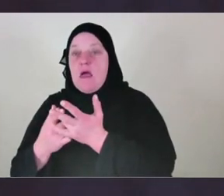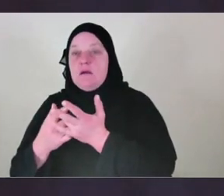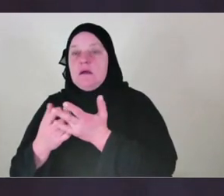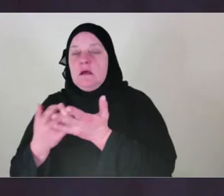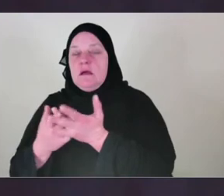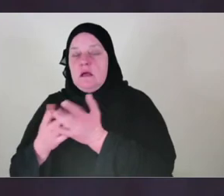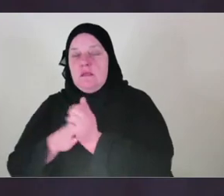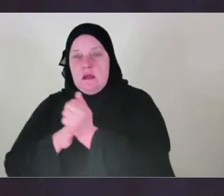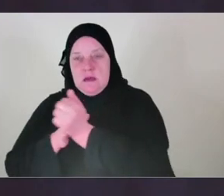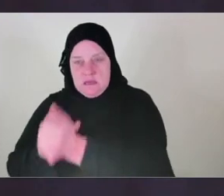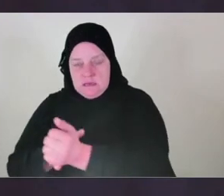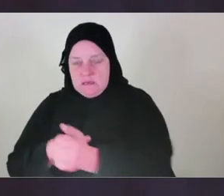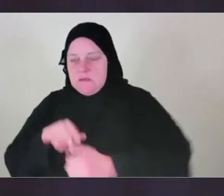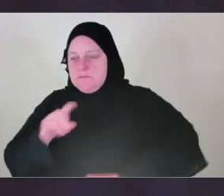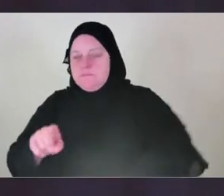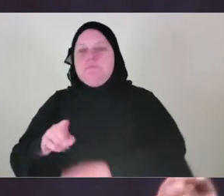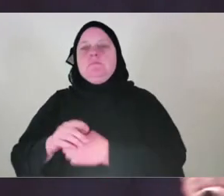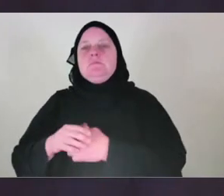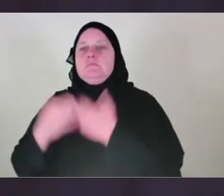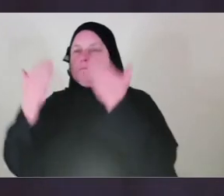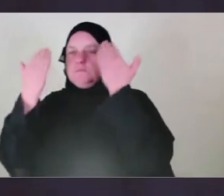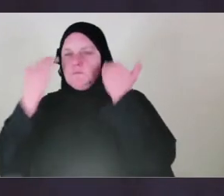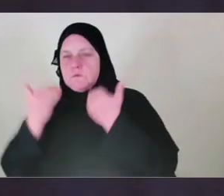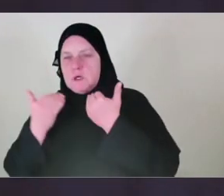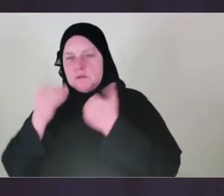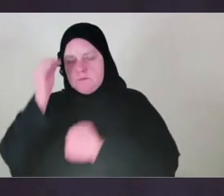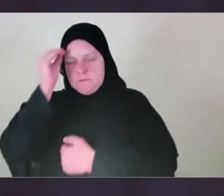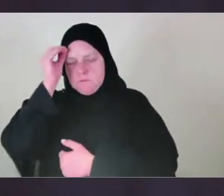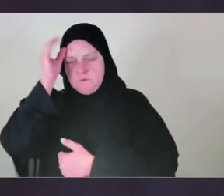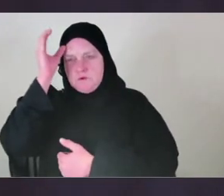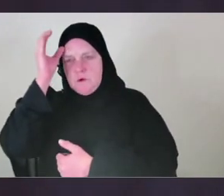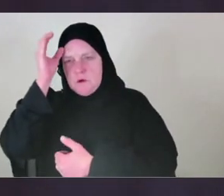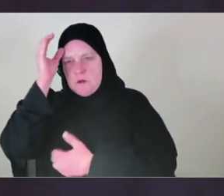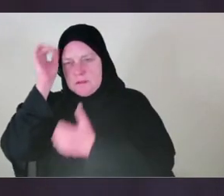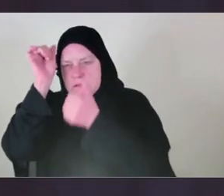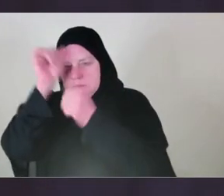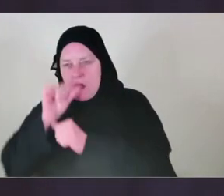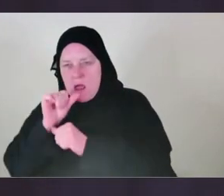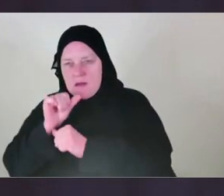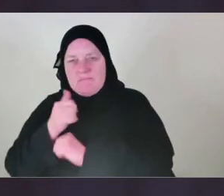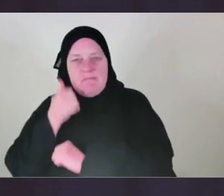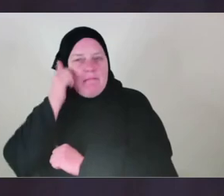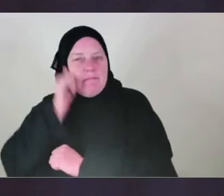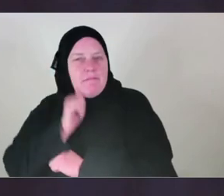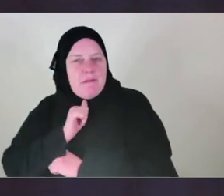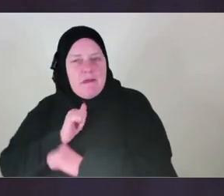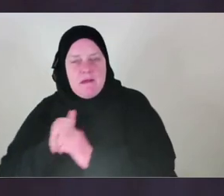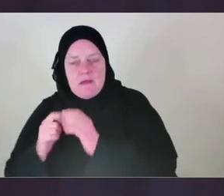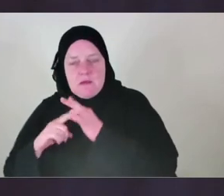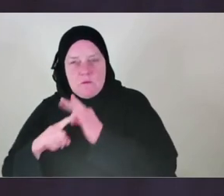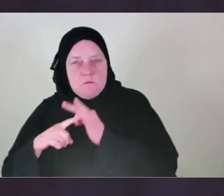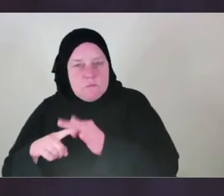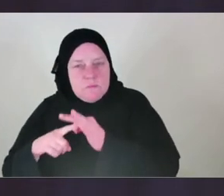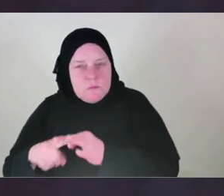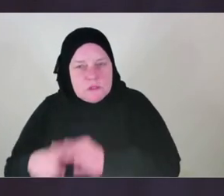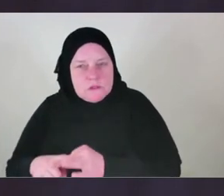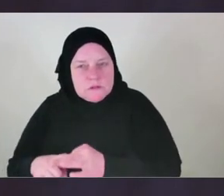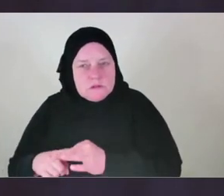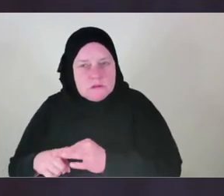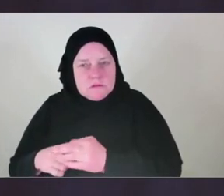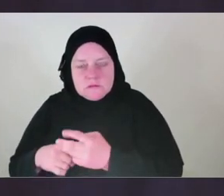discussion, it was regarding what? Fiqh, jurisprudence. When he asked him, what is the ruling for someone that